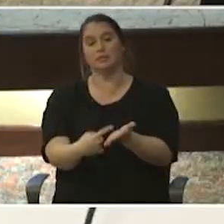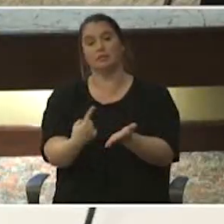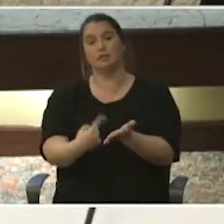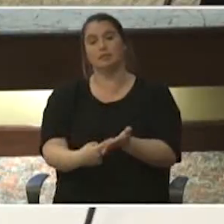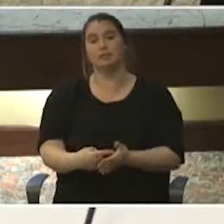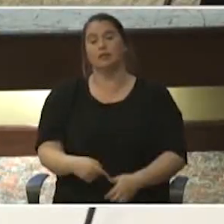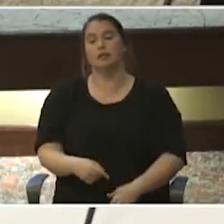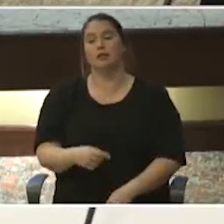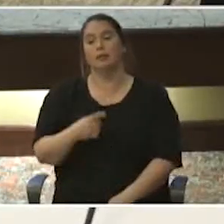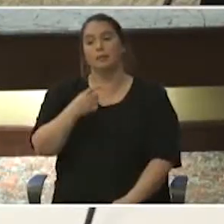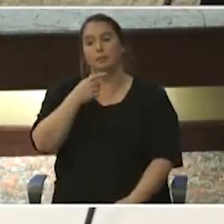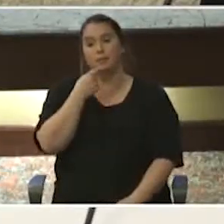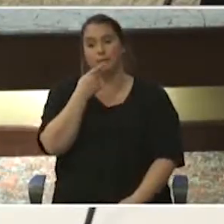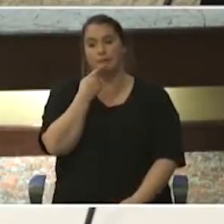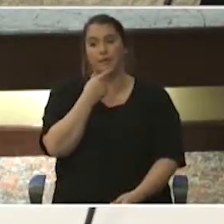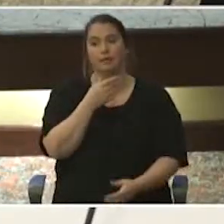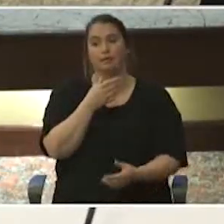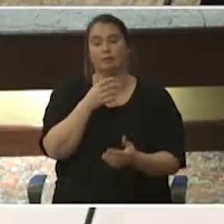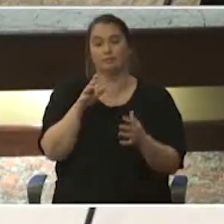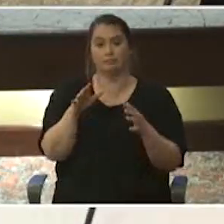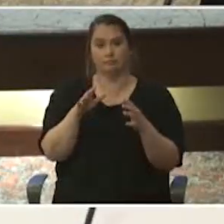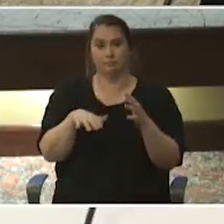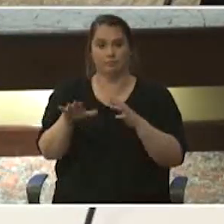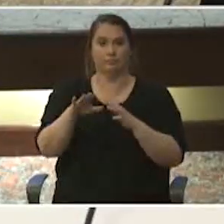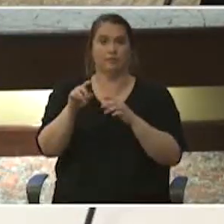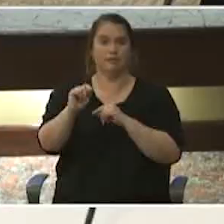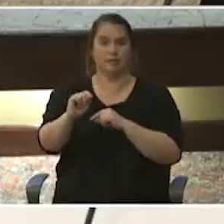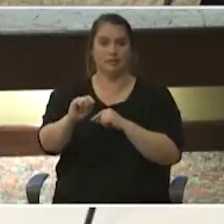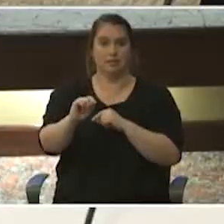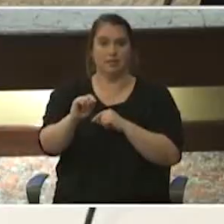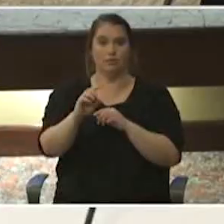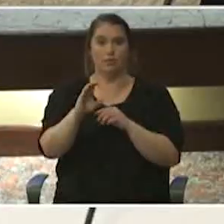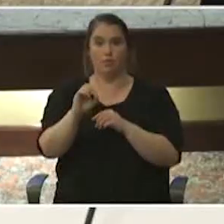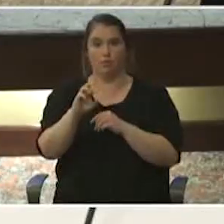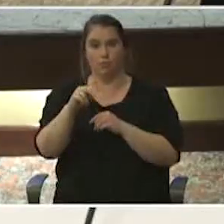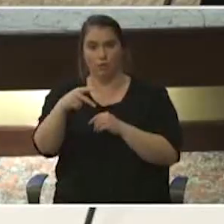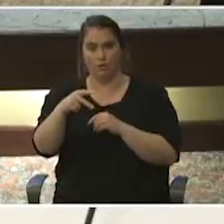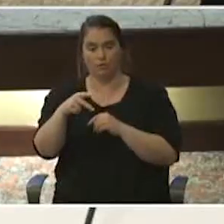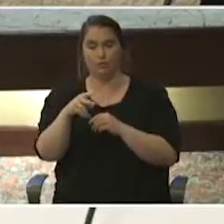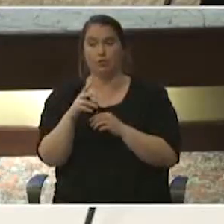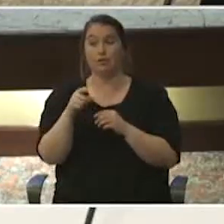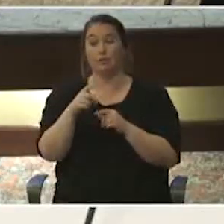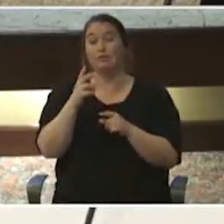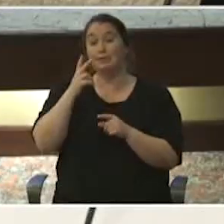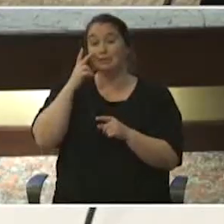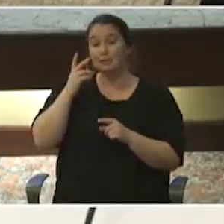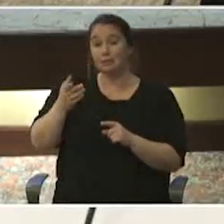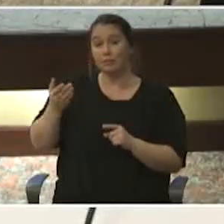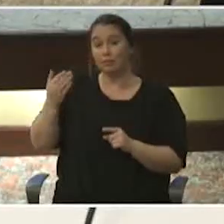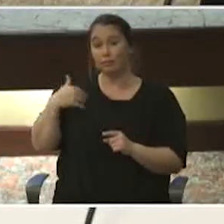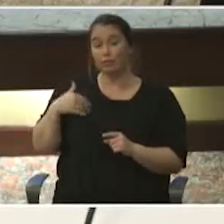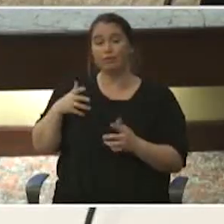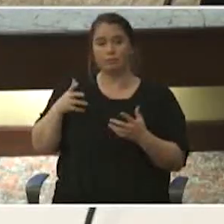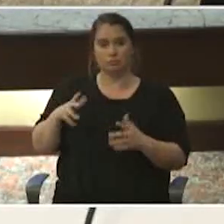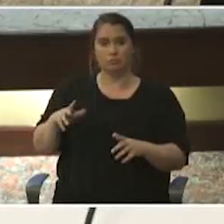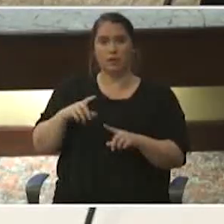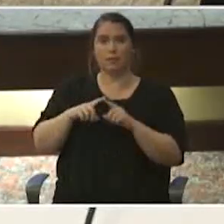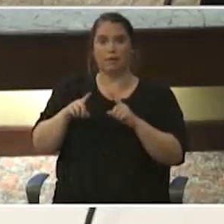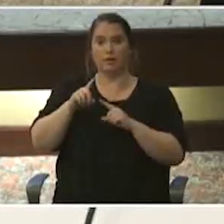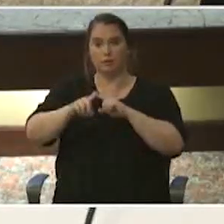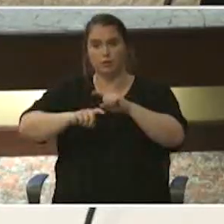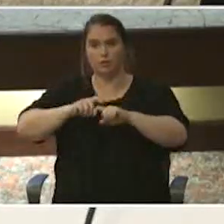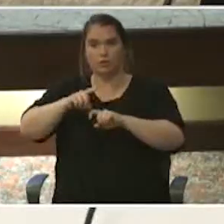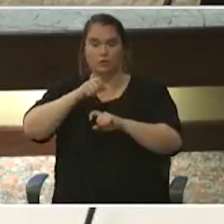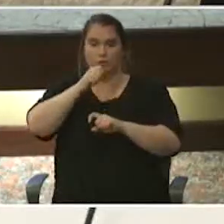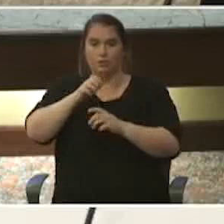public facility corporations. Now, these are tied to requests that you have seen before, although these are requests you don't see